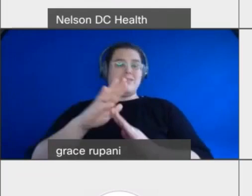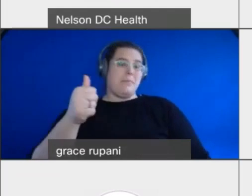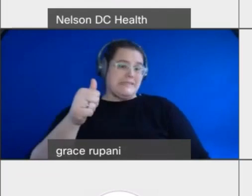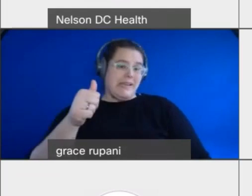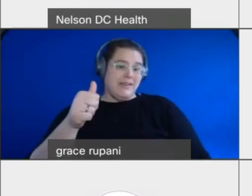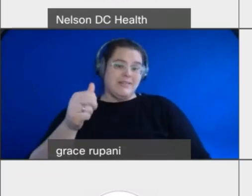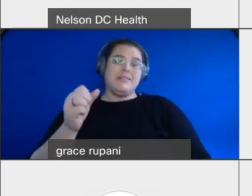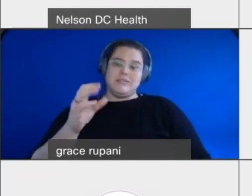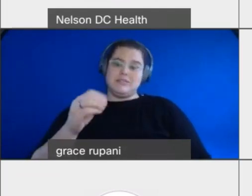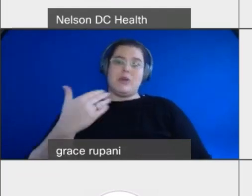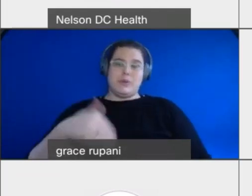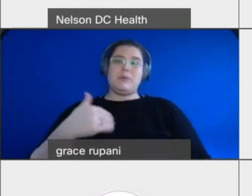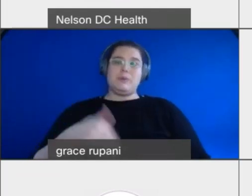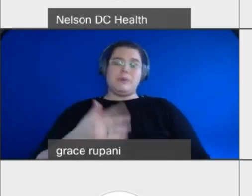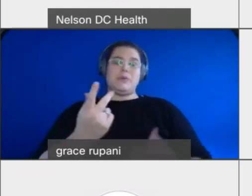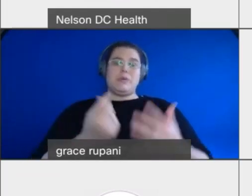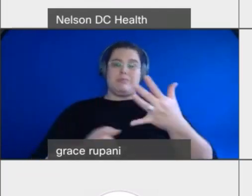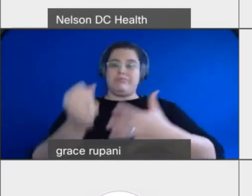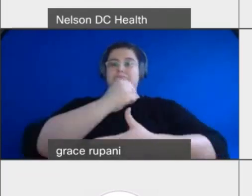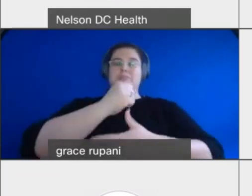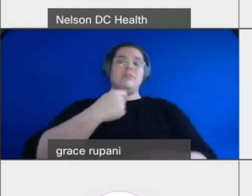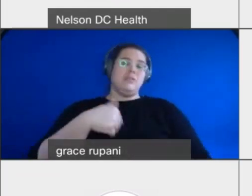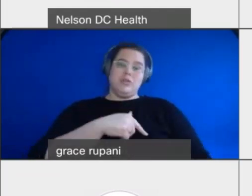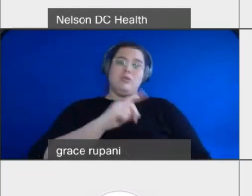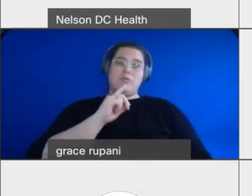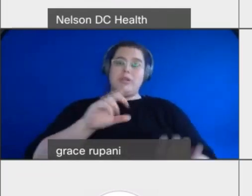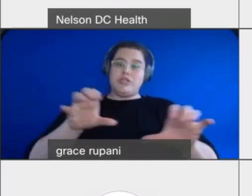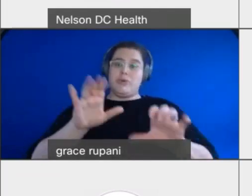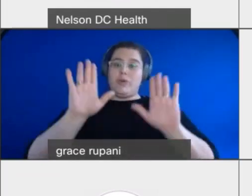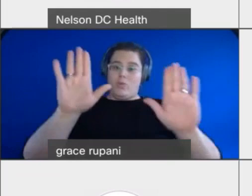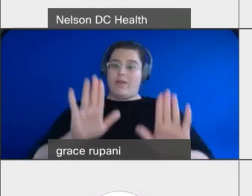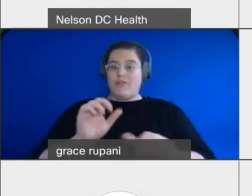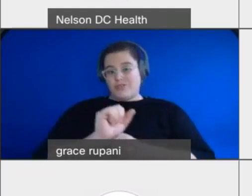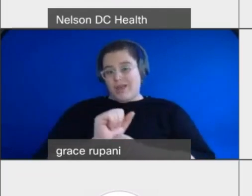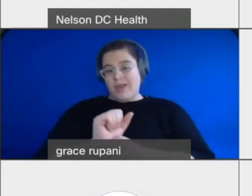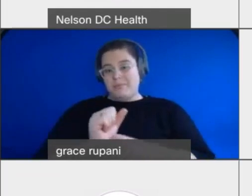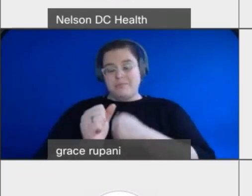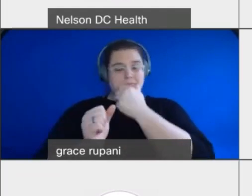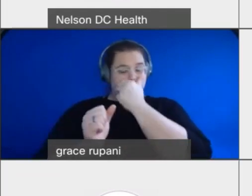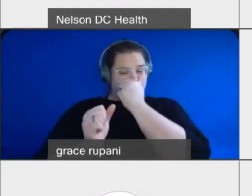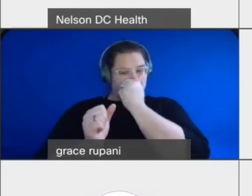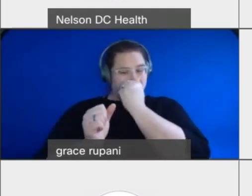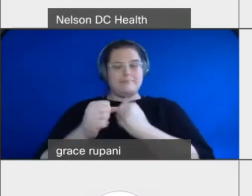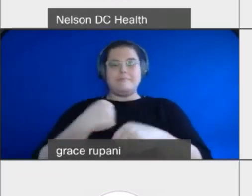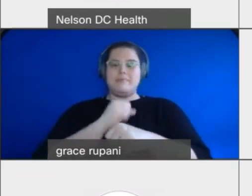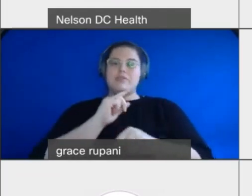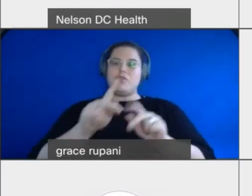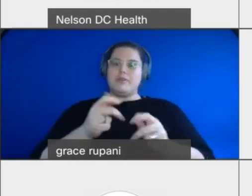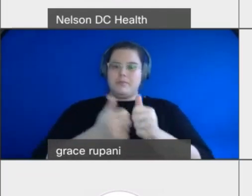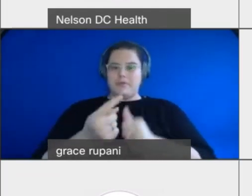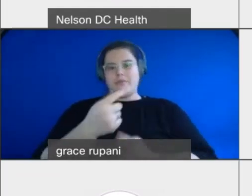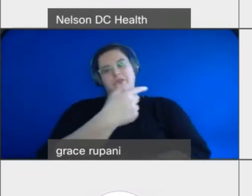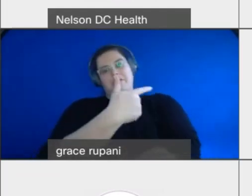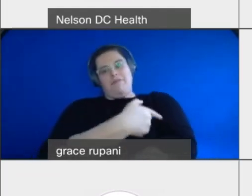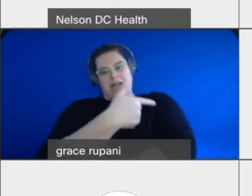just putting that out there, that we are actually doing an awesome job with making sure that people are vaccinated. But I'm hoping that